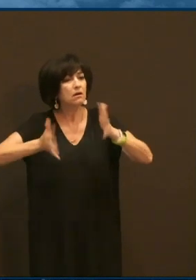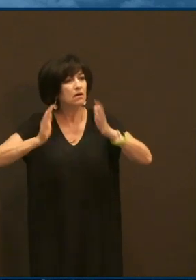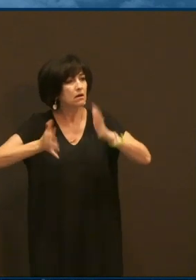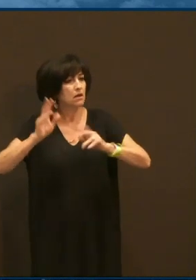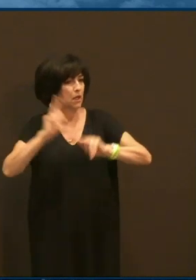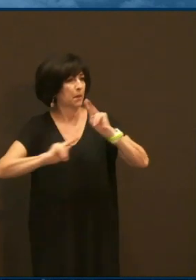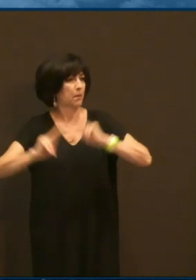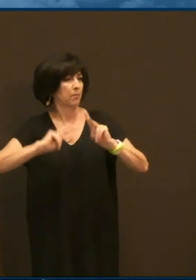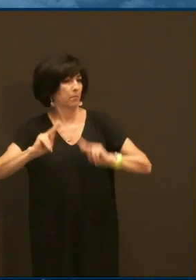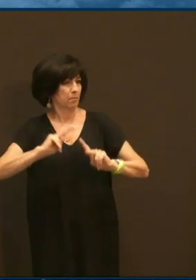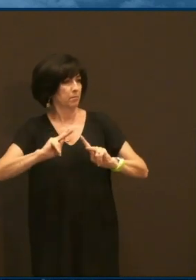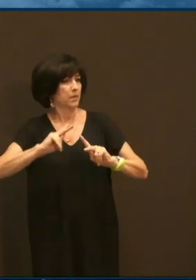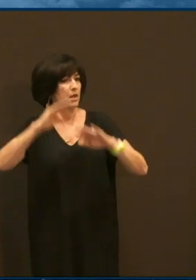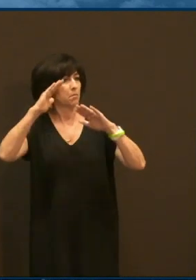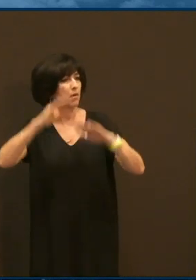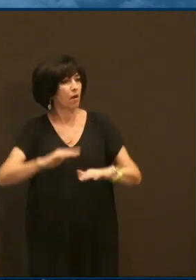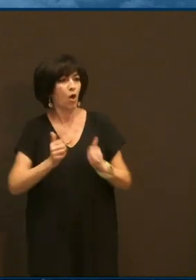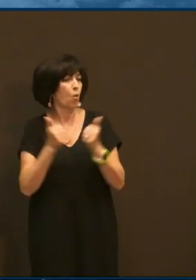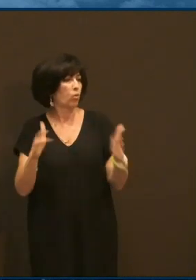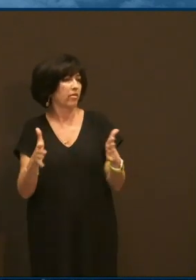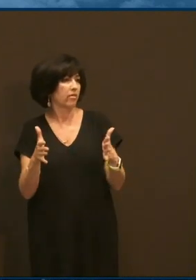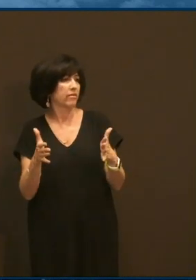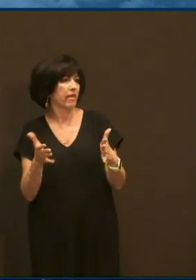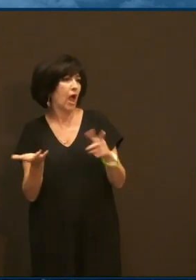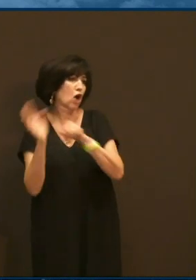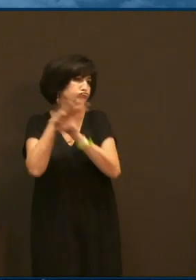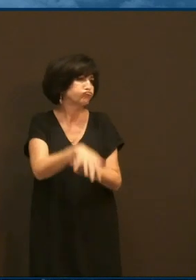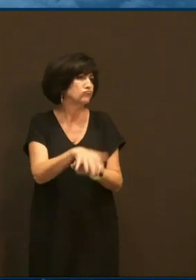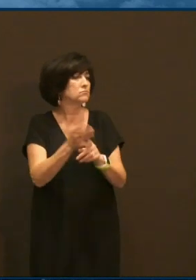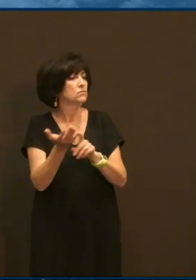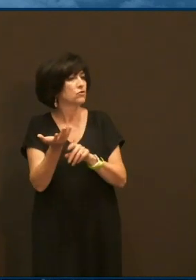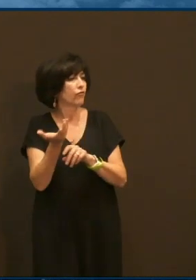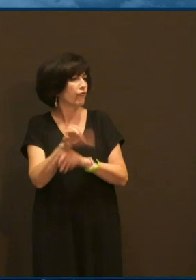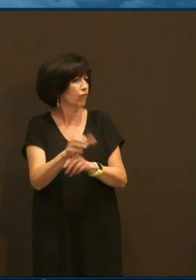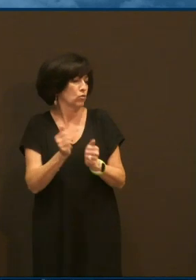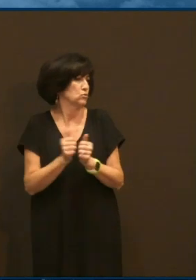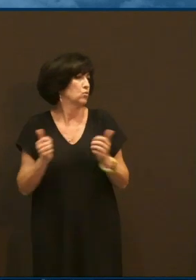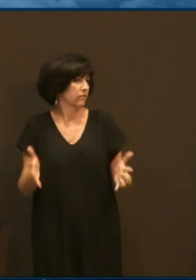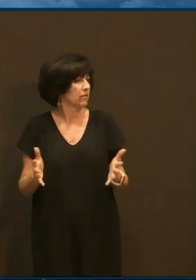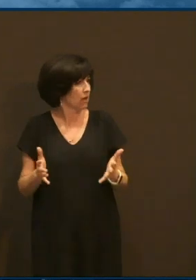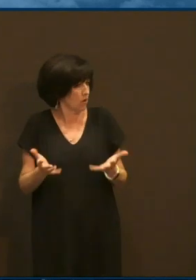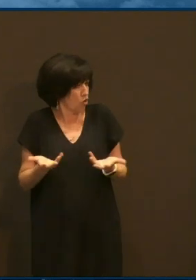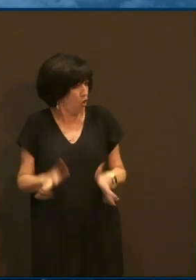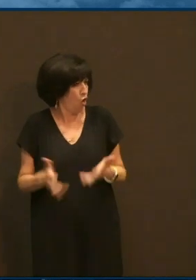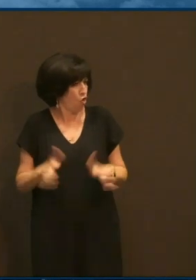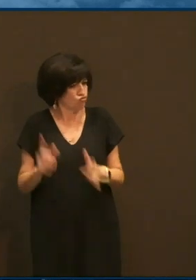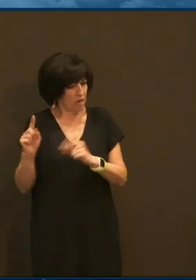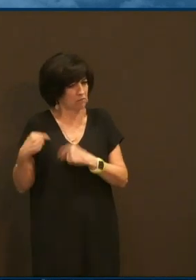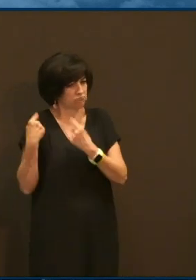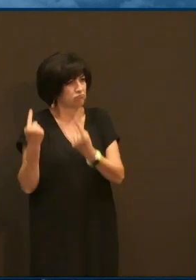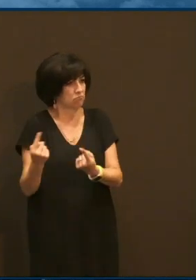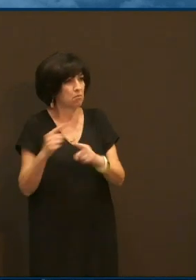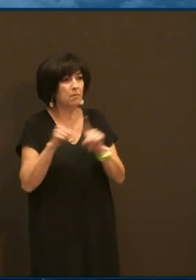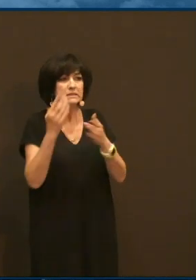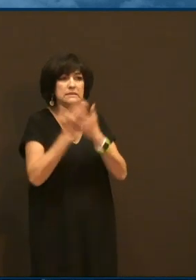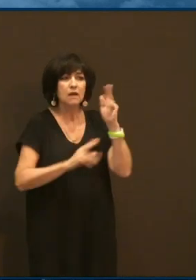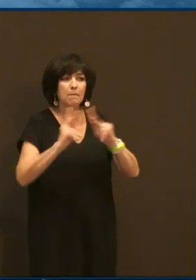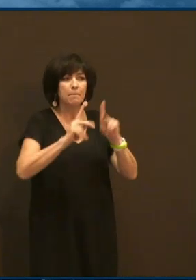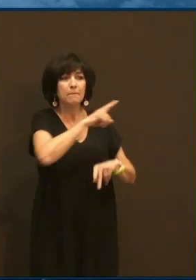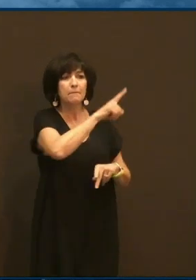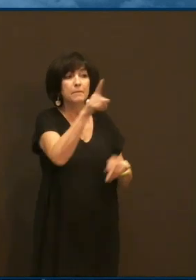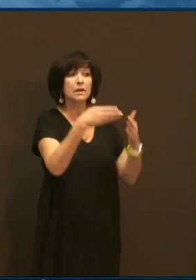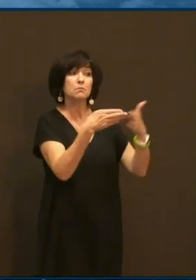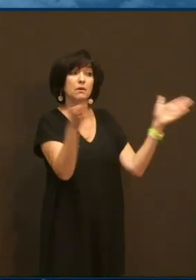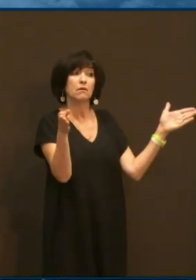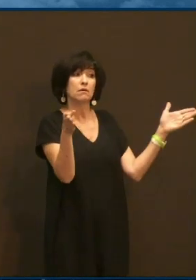first came in as governor. They had already been doing it, following on with a request